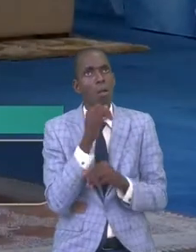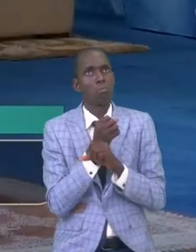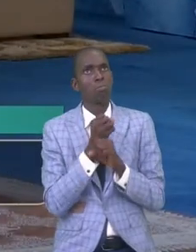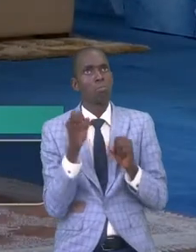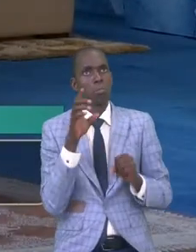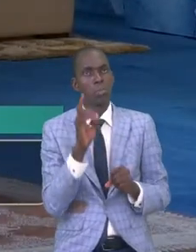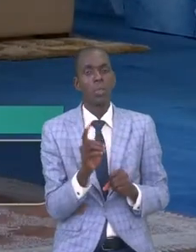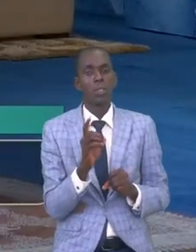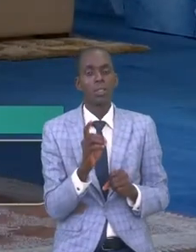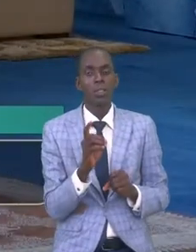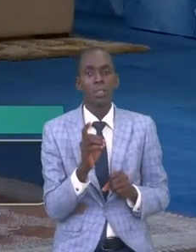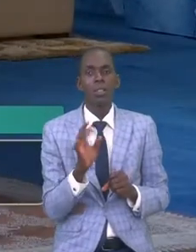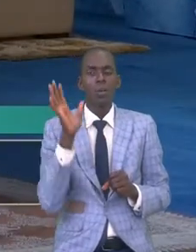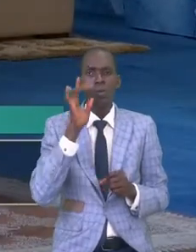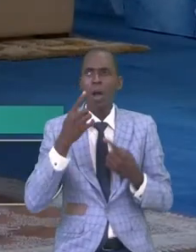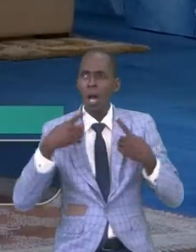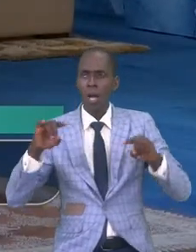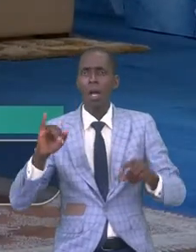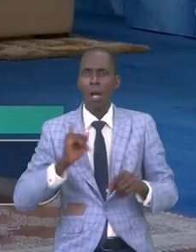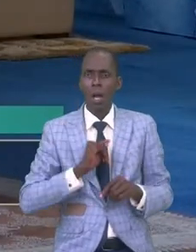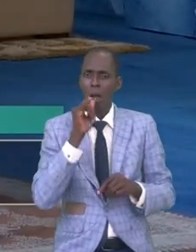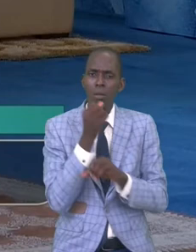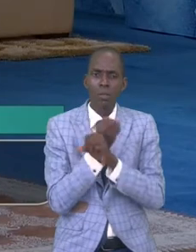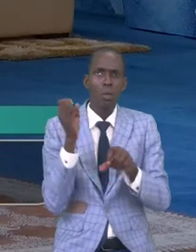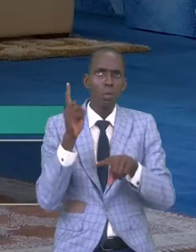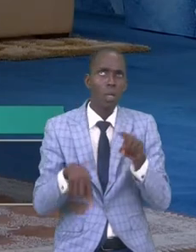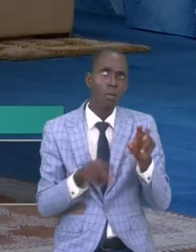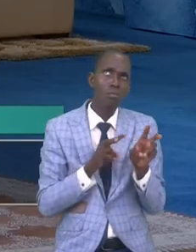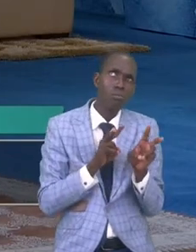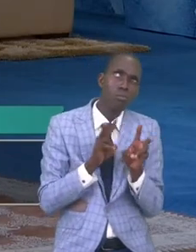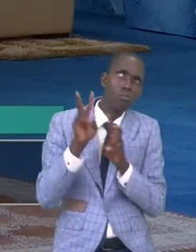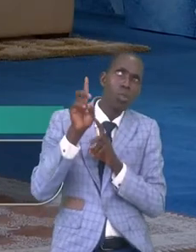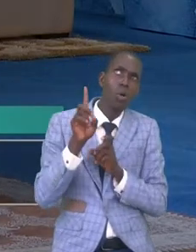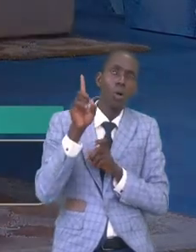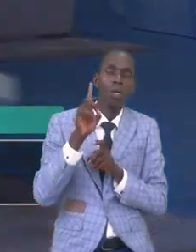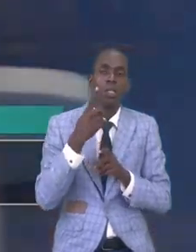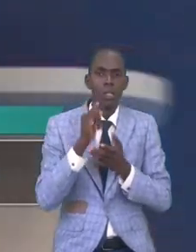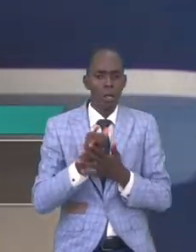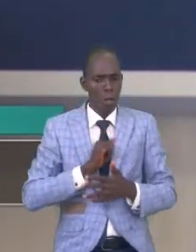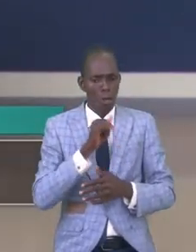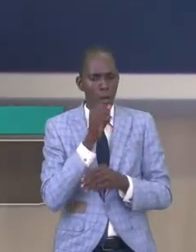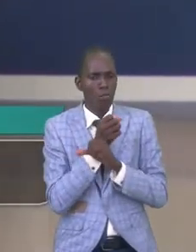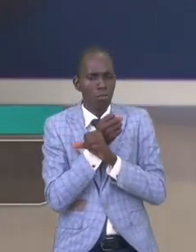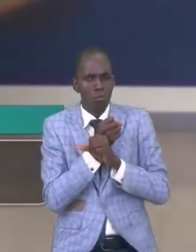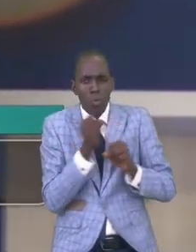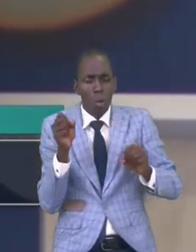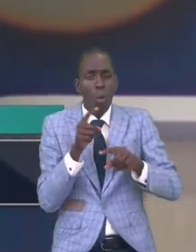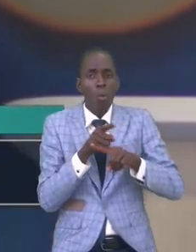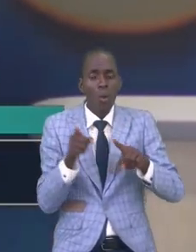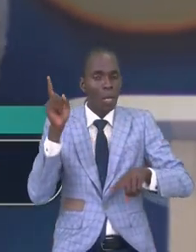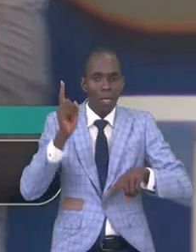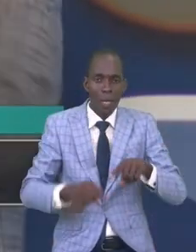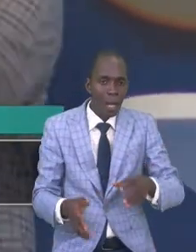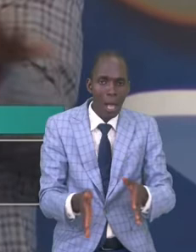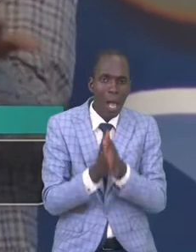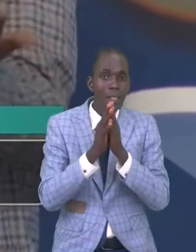am saved, they cannot look up at people's faces. I am saved, they cannot ask questions from